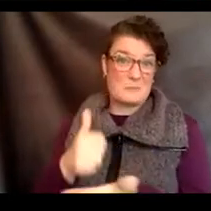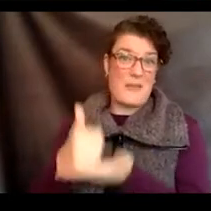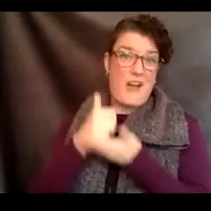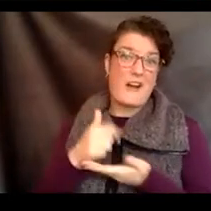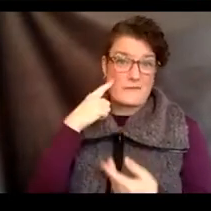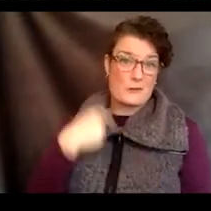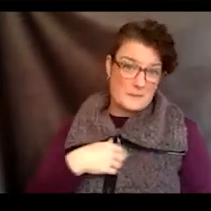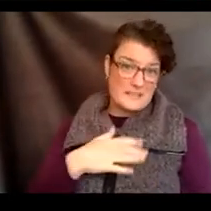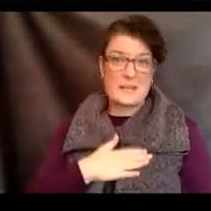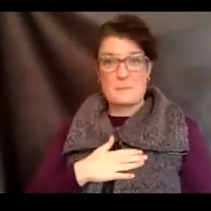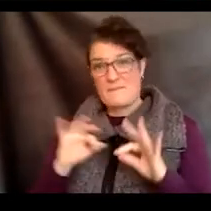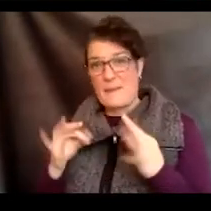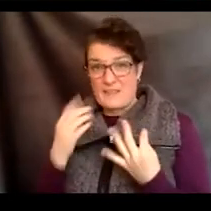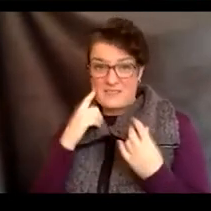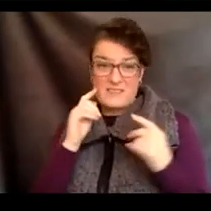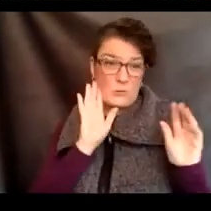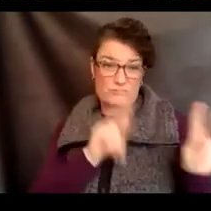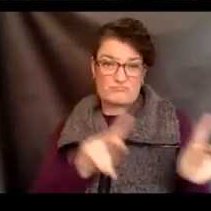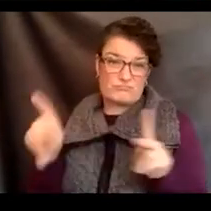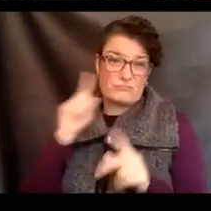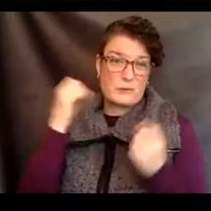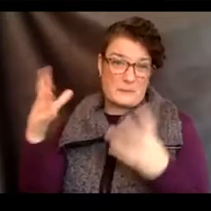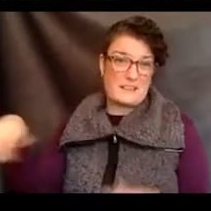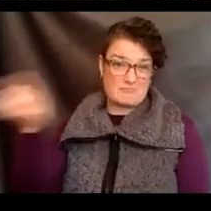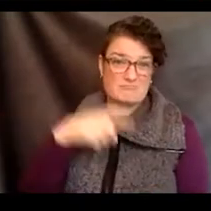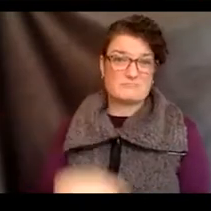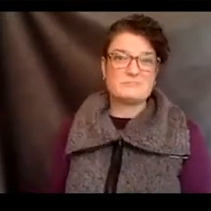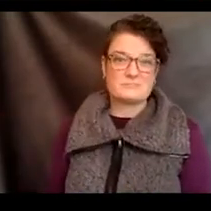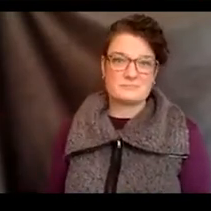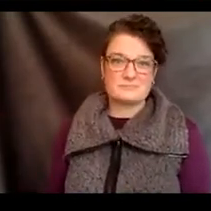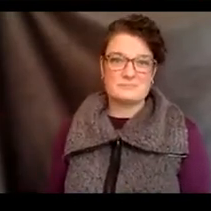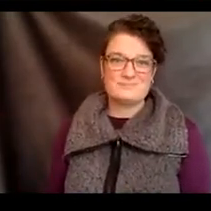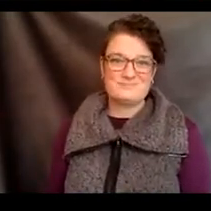family. And I think it could pay off for so many more.